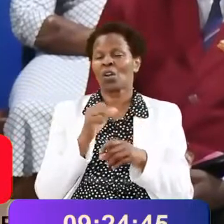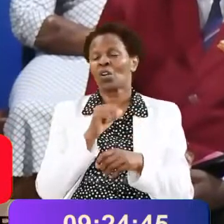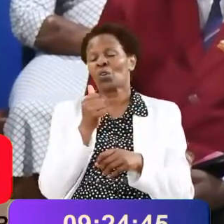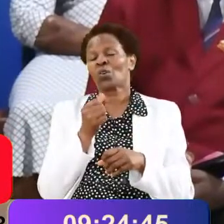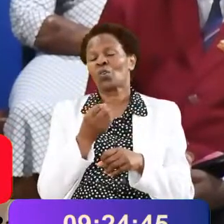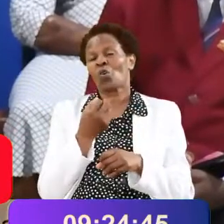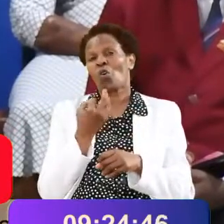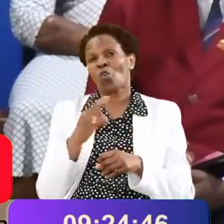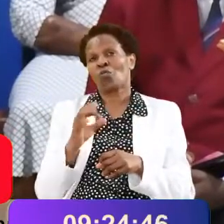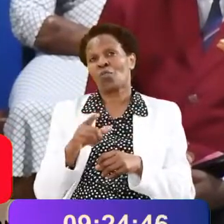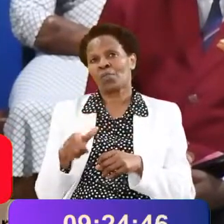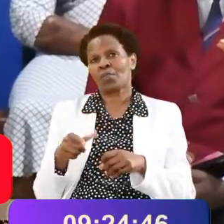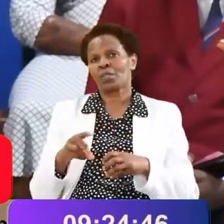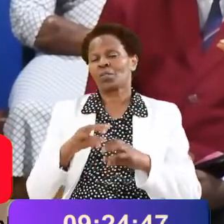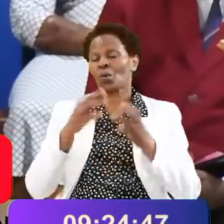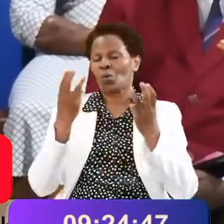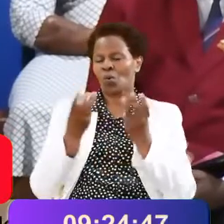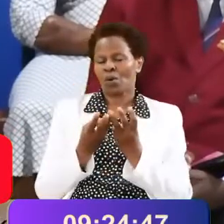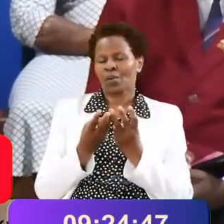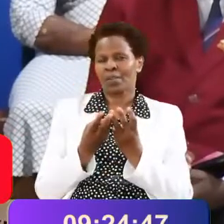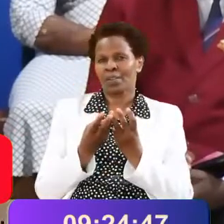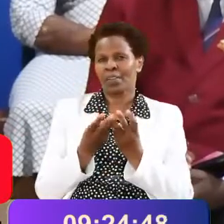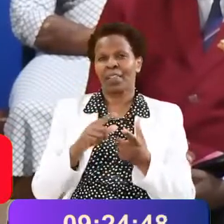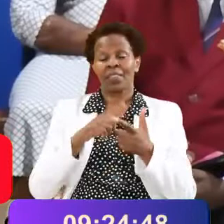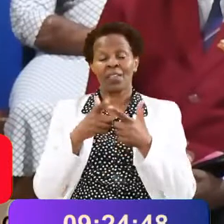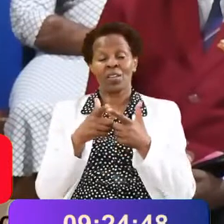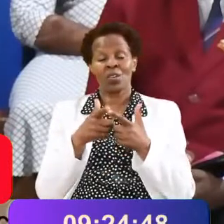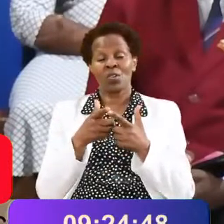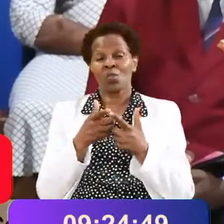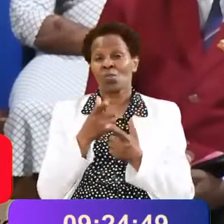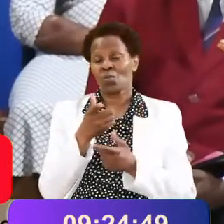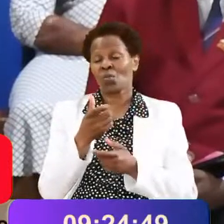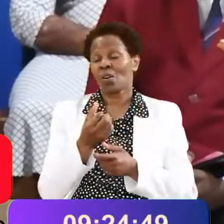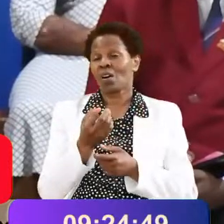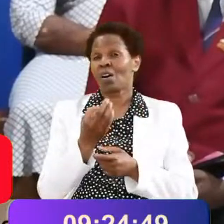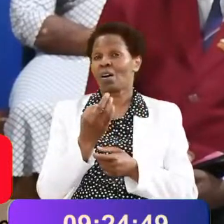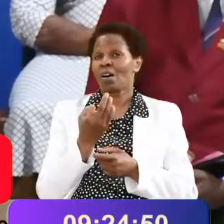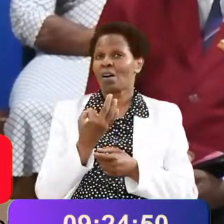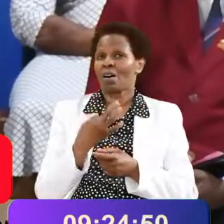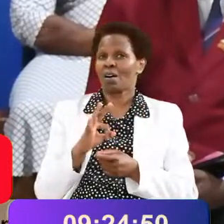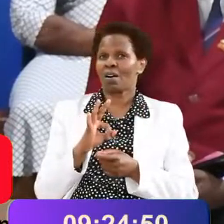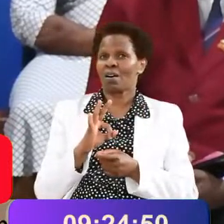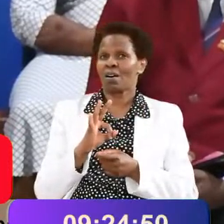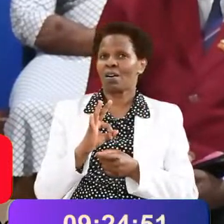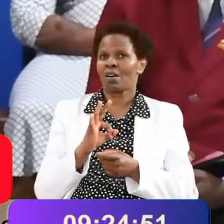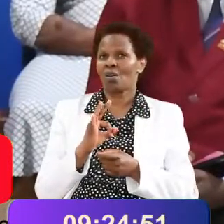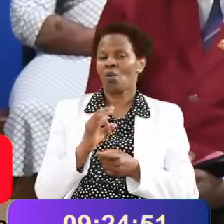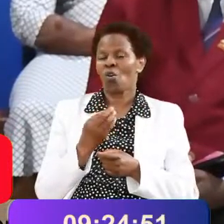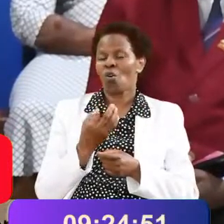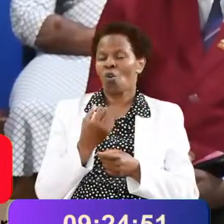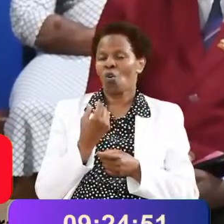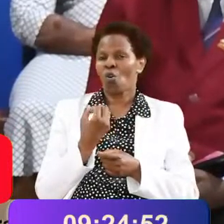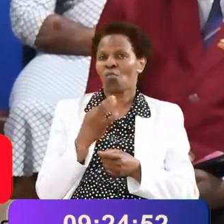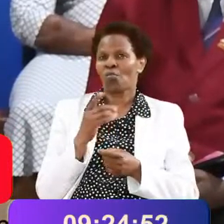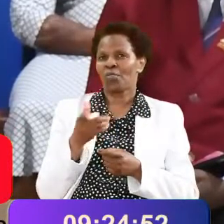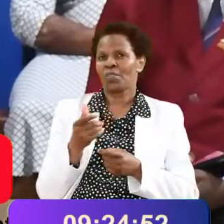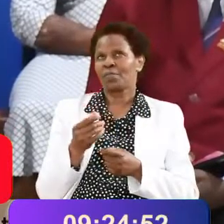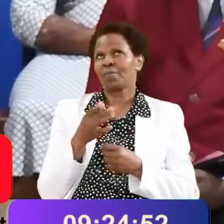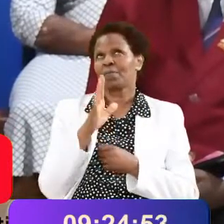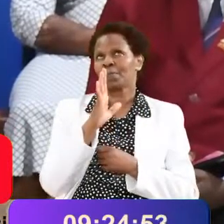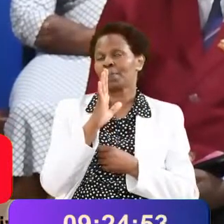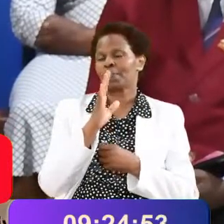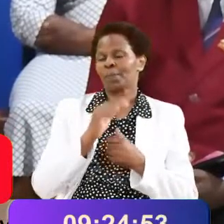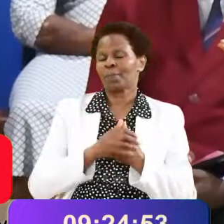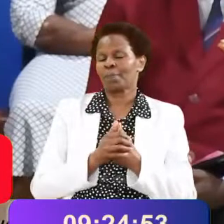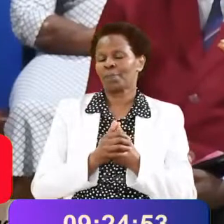what should we conform to? We conform to Jesus Christ. That means that we think like Jesus Christ would